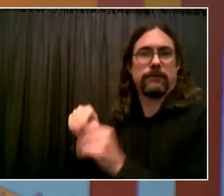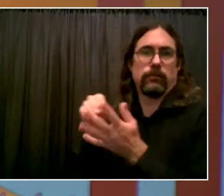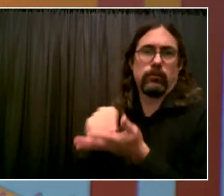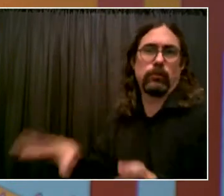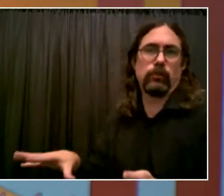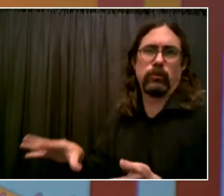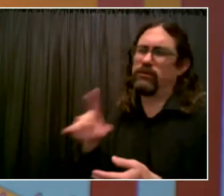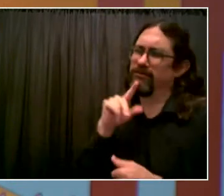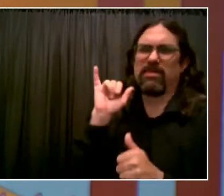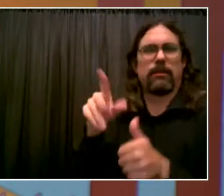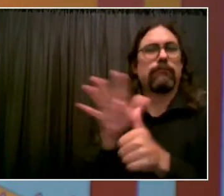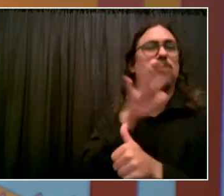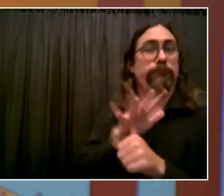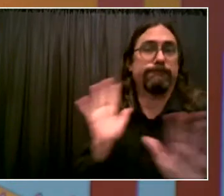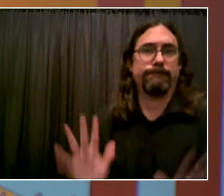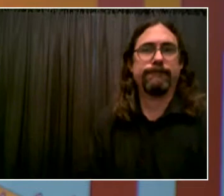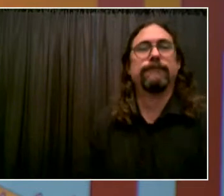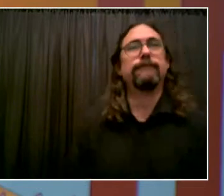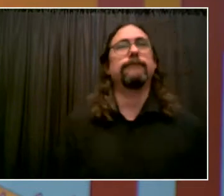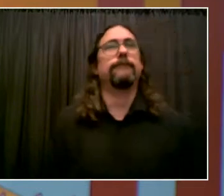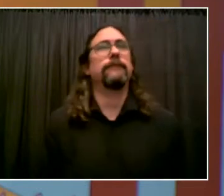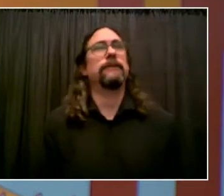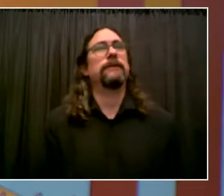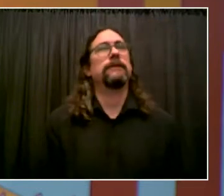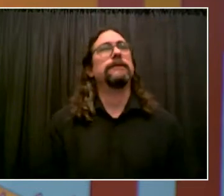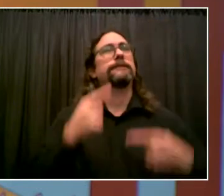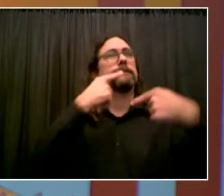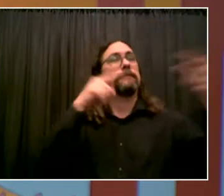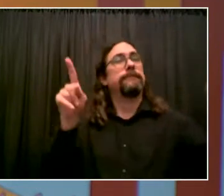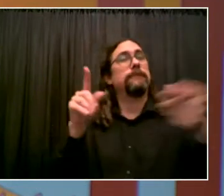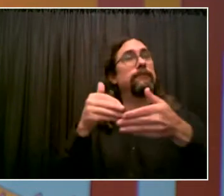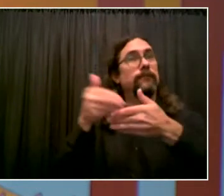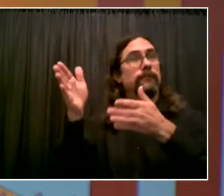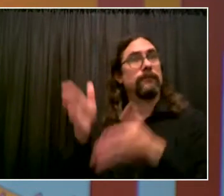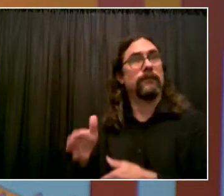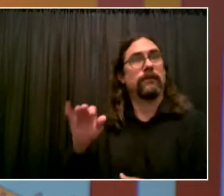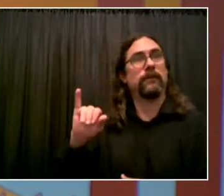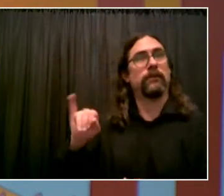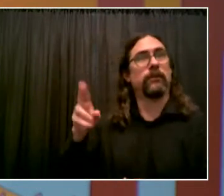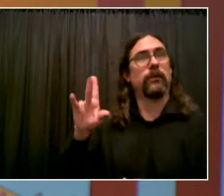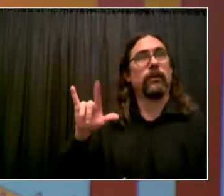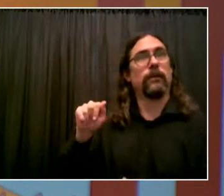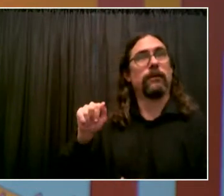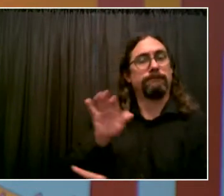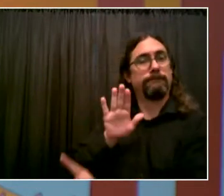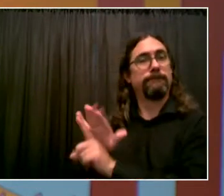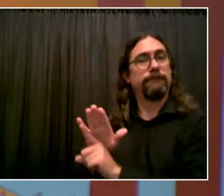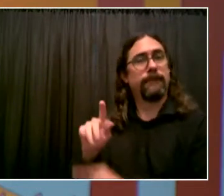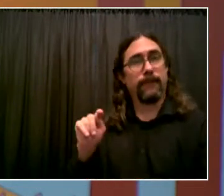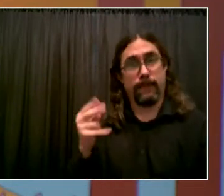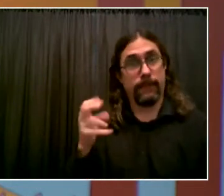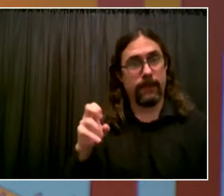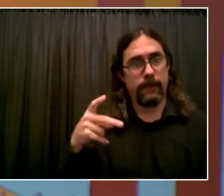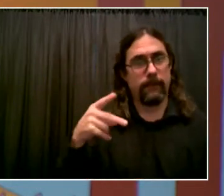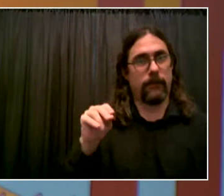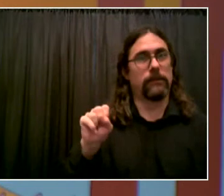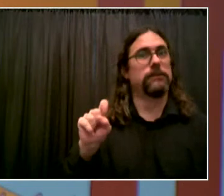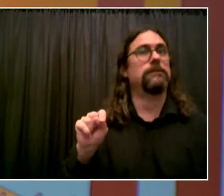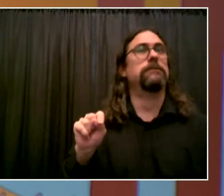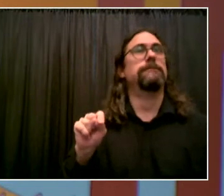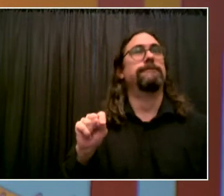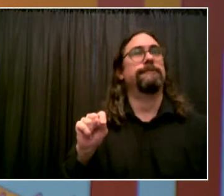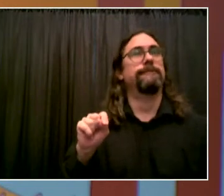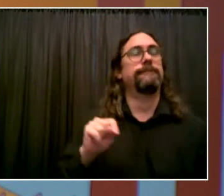Hey, good morning, Mr. Mayor. Can you hear me? Yes, Julia, how are you doing today? I'm good. Another mayor's management